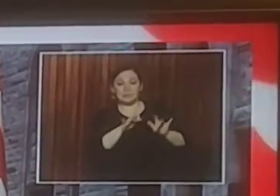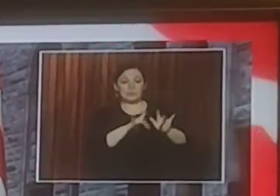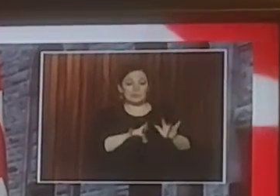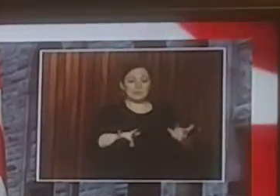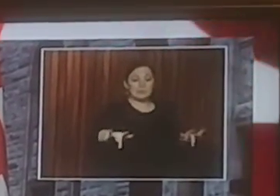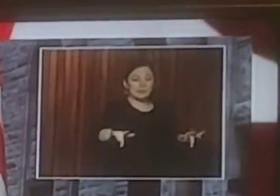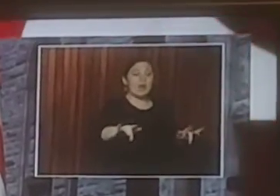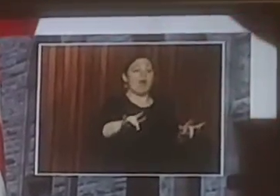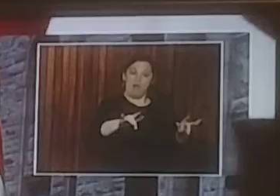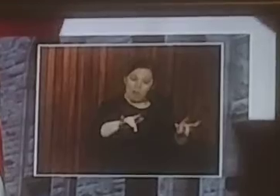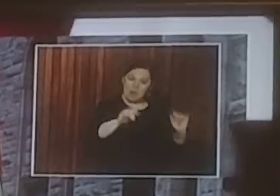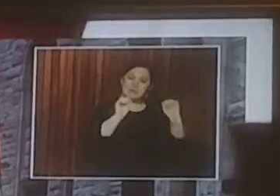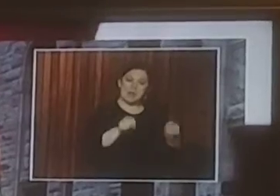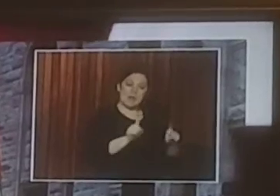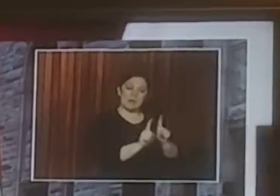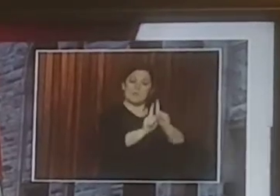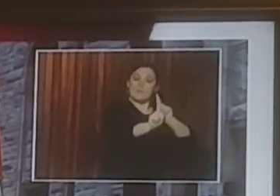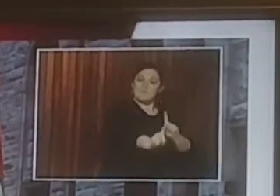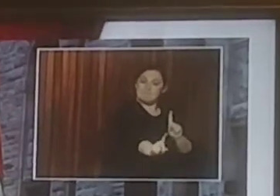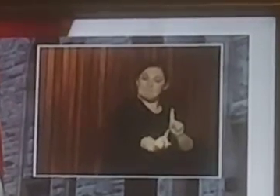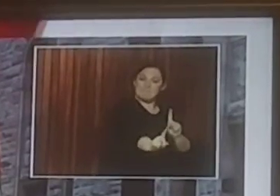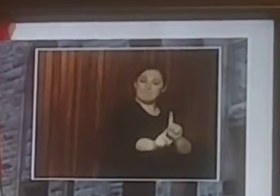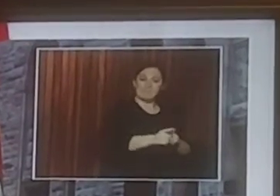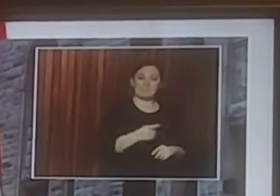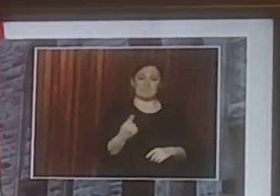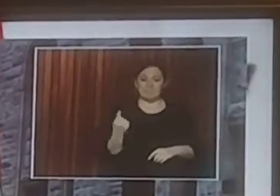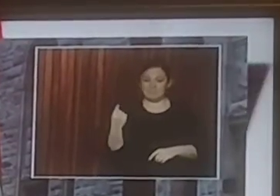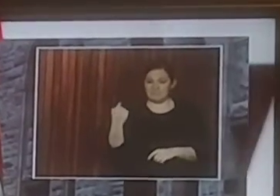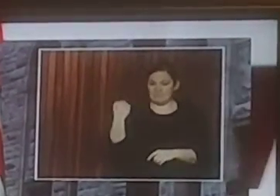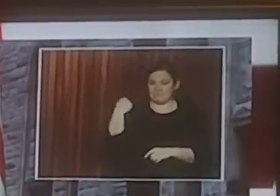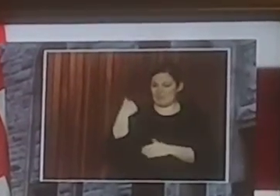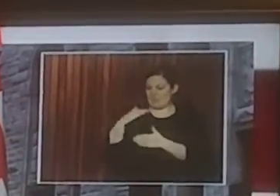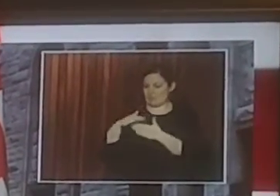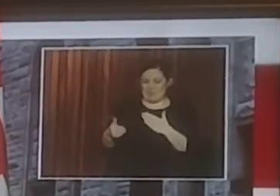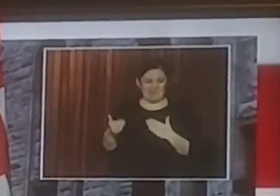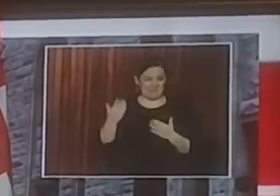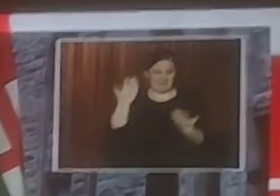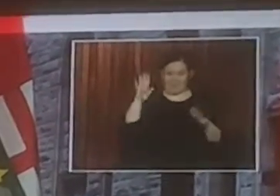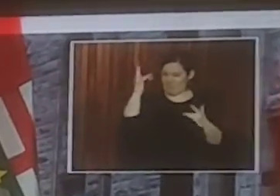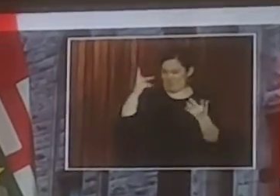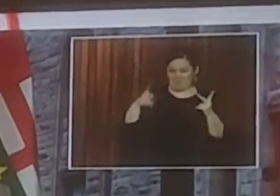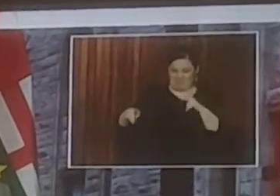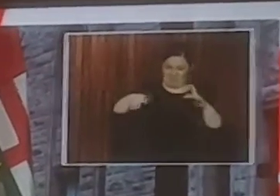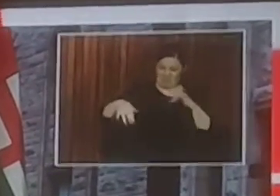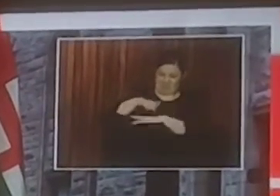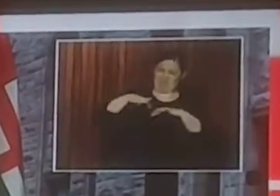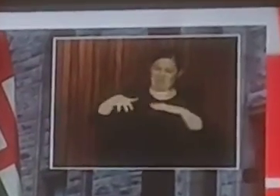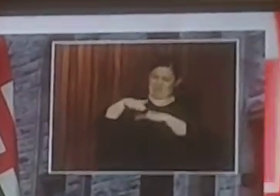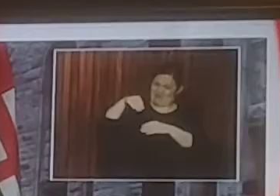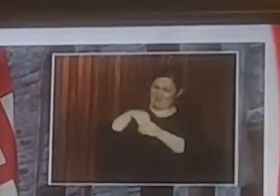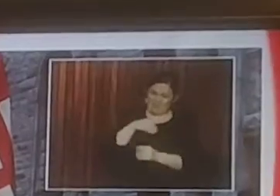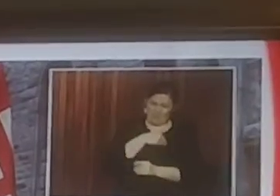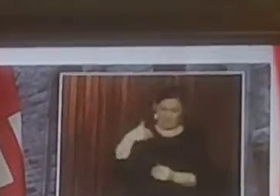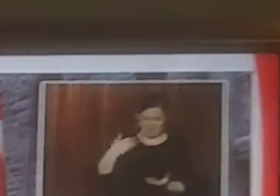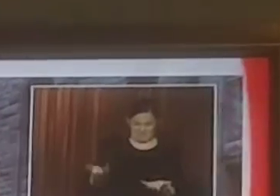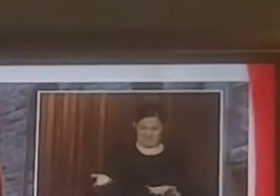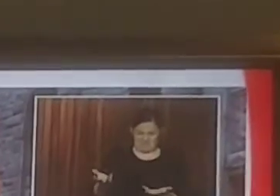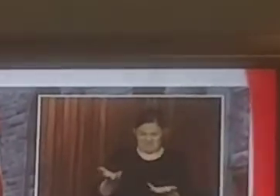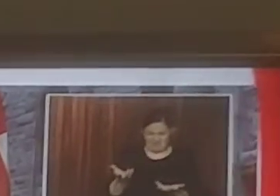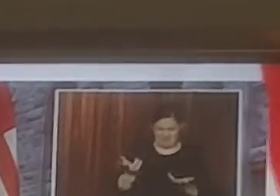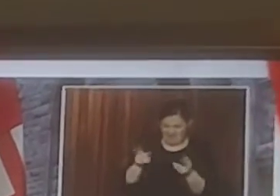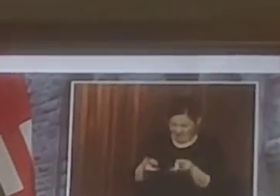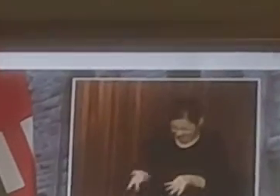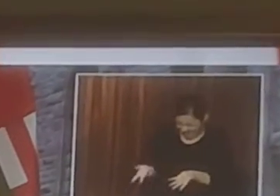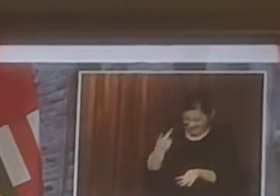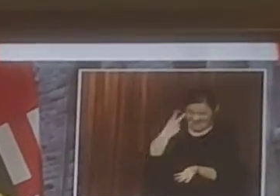difficulty, for some reason I don't understand, doing that. It's easy to assess. You go to a place and it's busy, you don't go. You go away